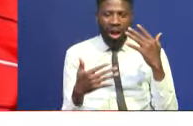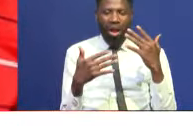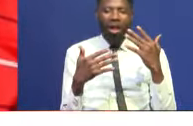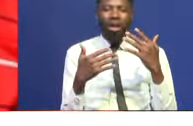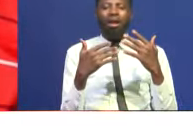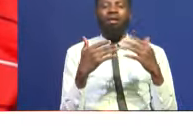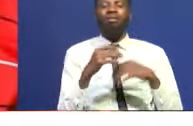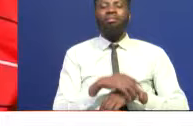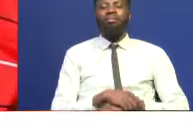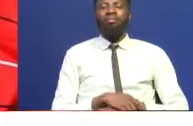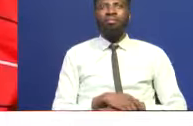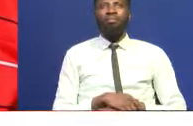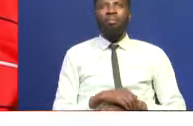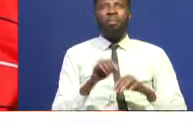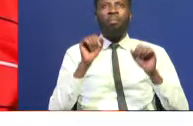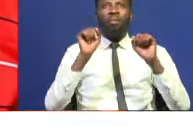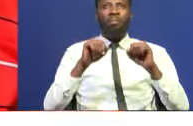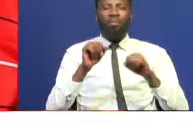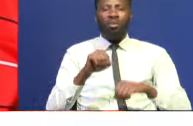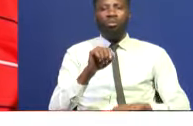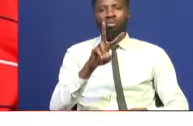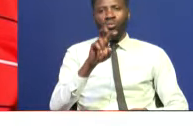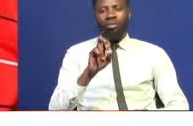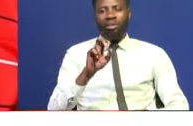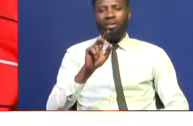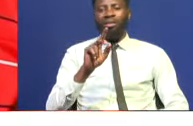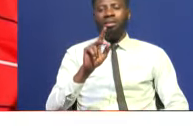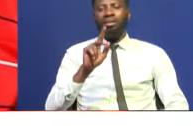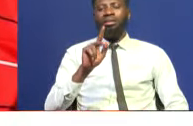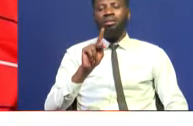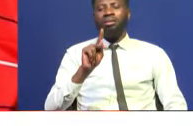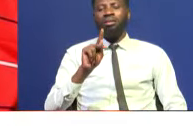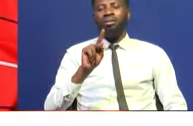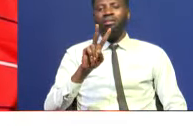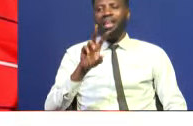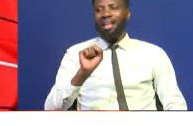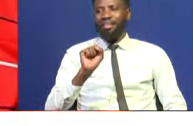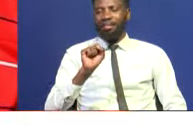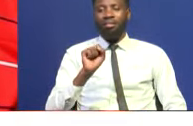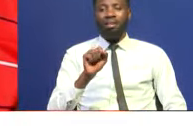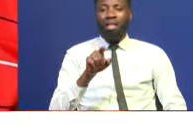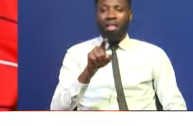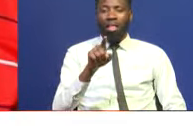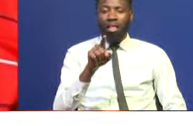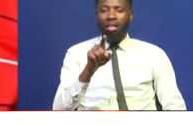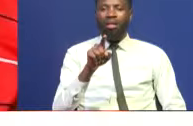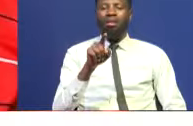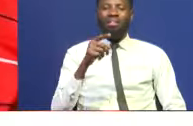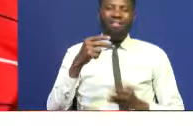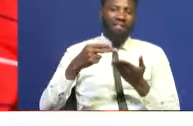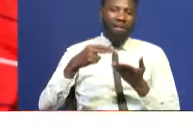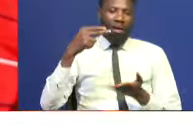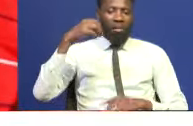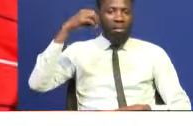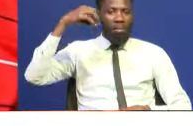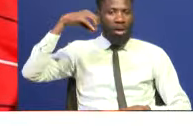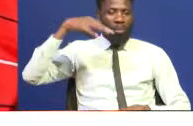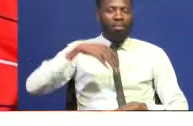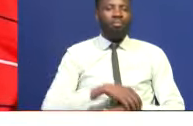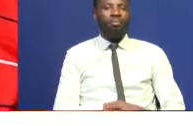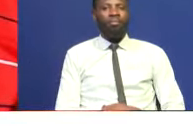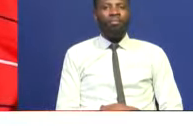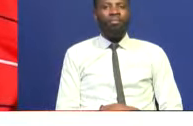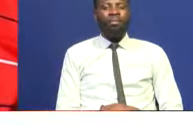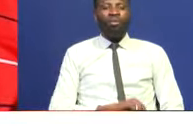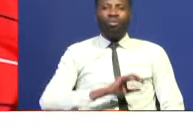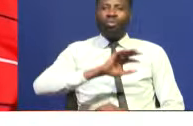about 20 kVs, and that is very high voltage power. And therefore, all